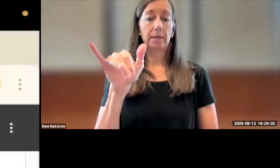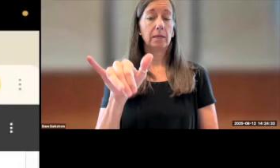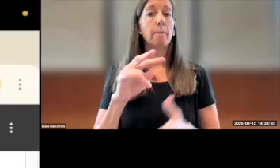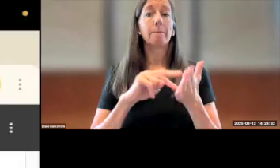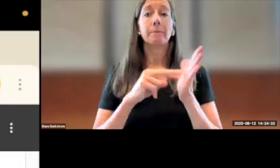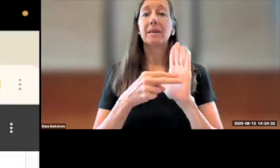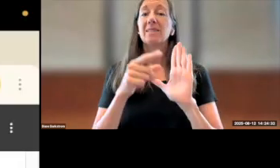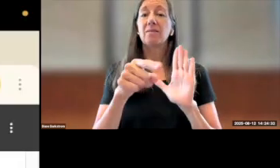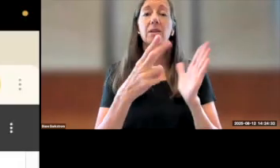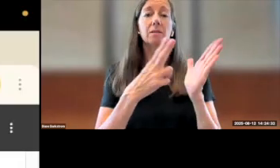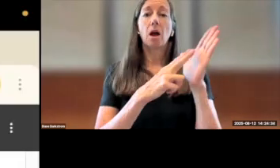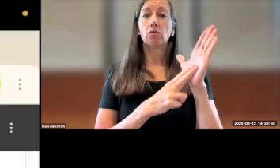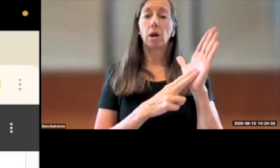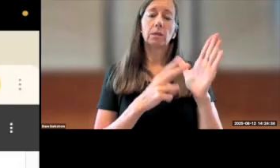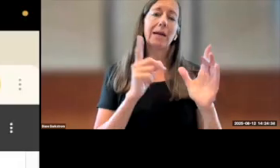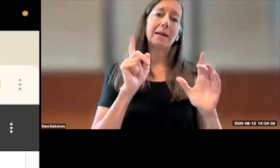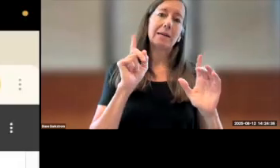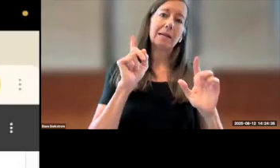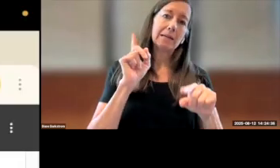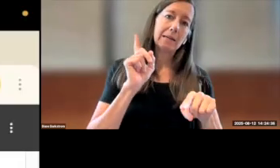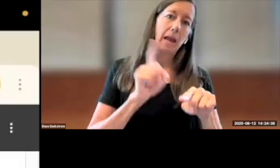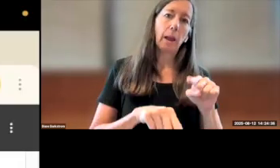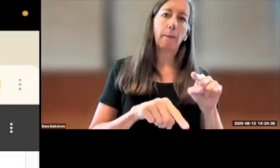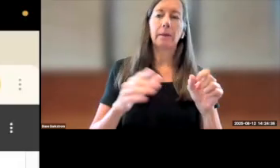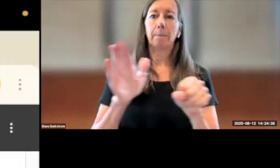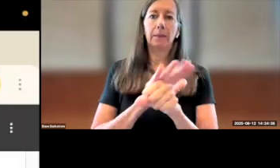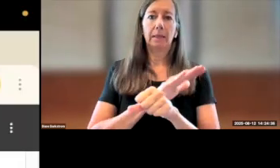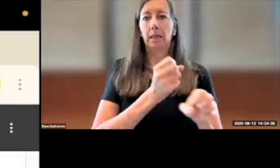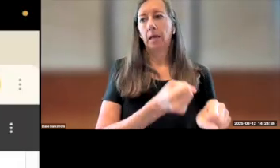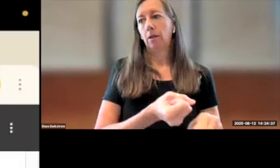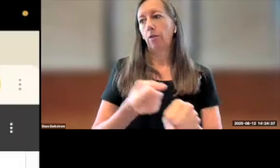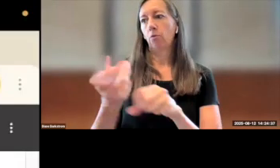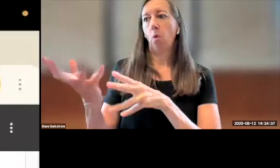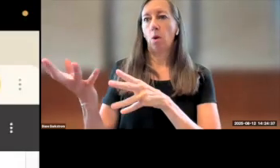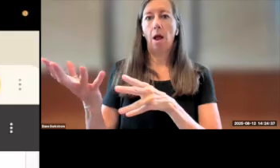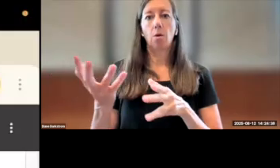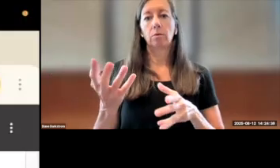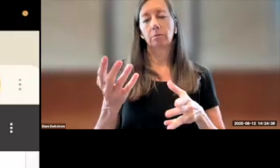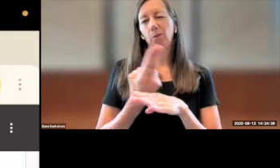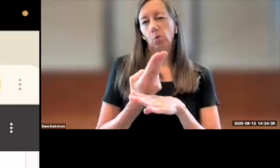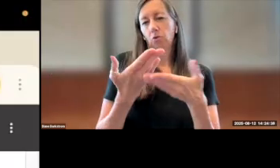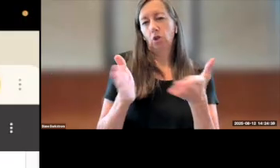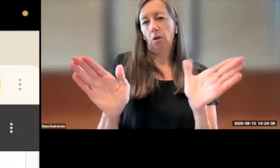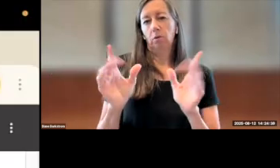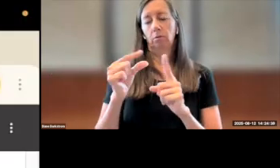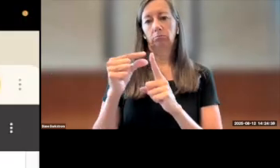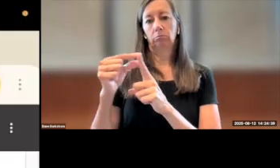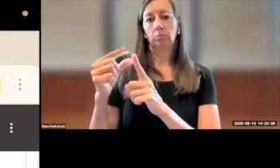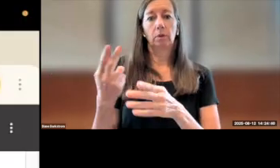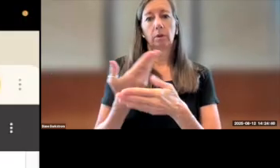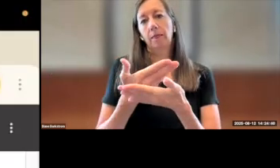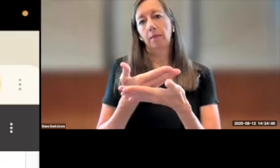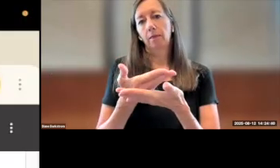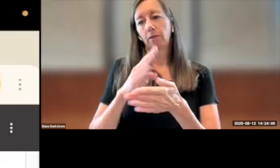completely thrown out. I'm using layman's terms, simply because there might be a clause or a portion of the contract